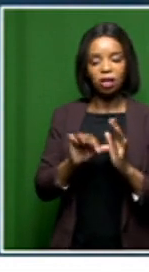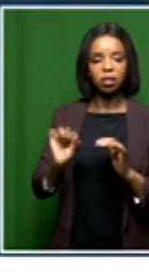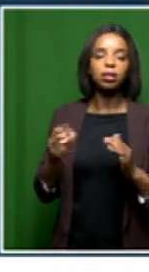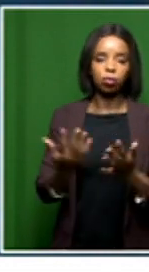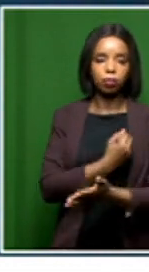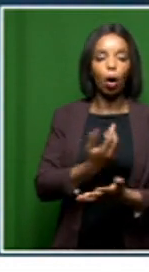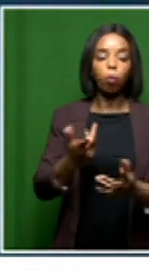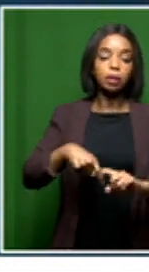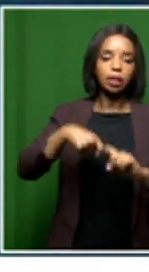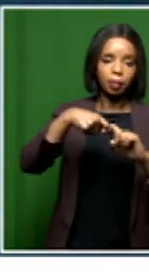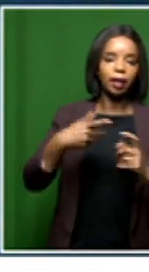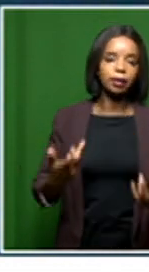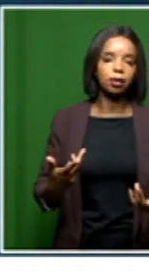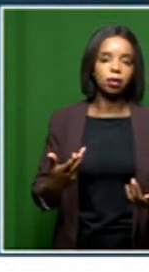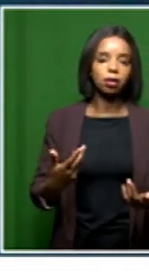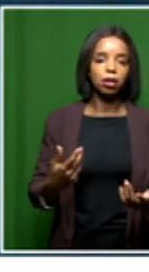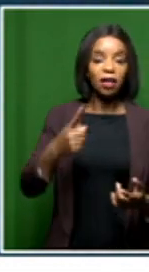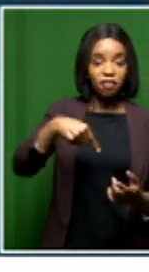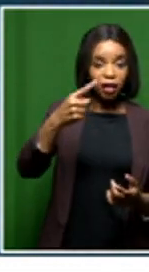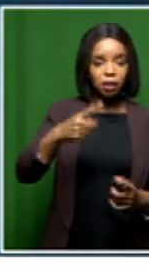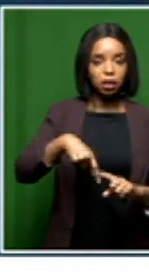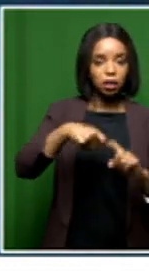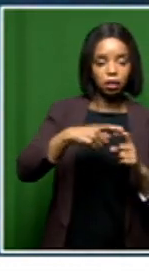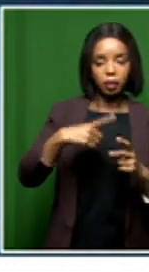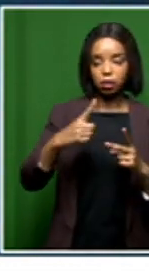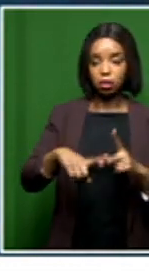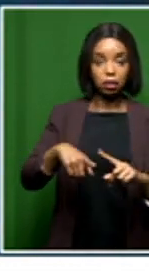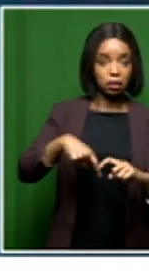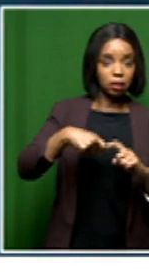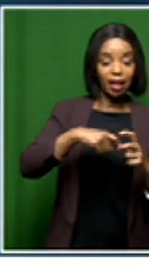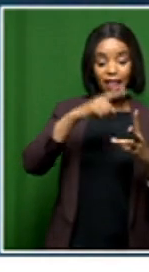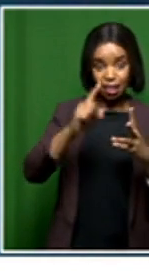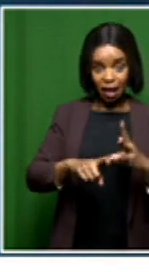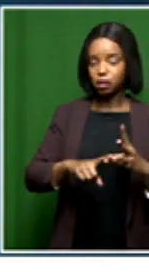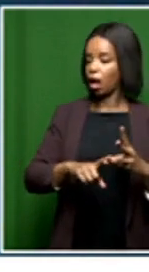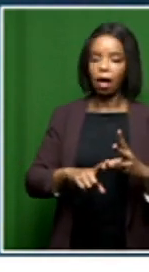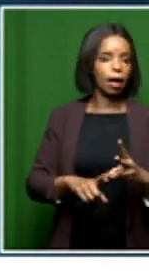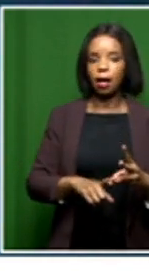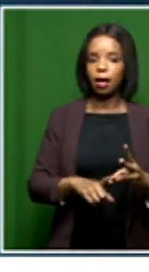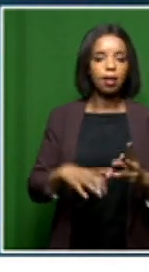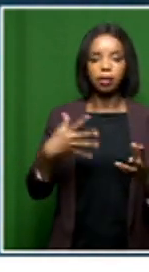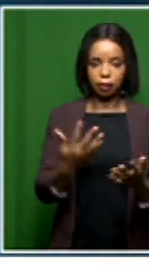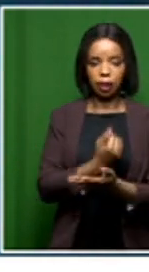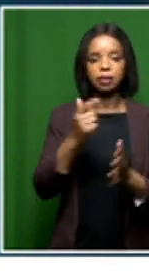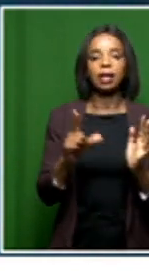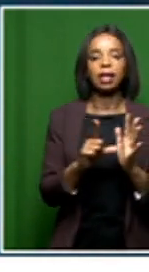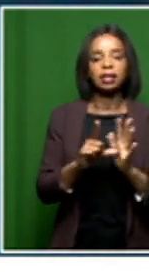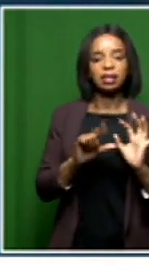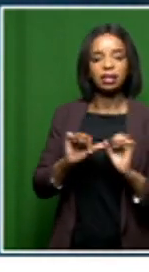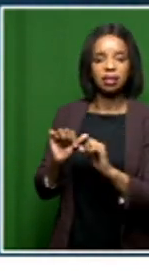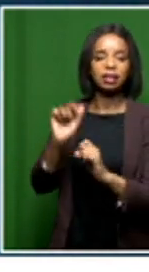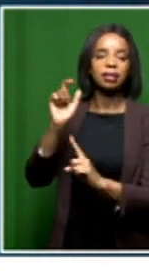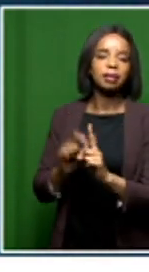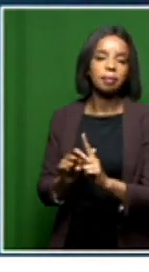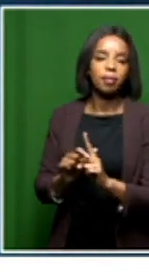suspension. After the third suspension, the state takes away the driving license. That is what the system is designed to do, that we remove